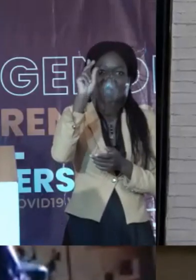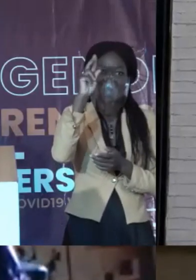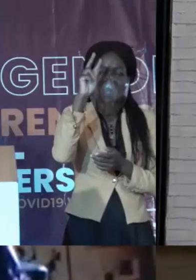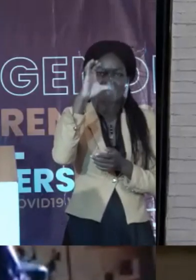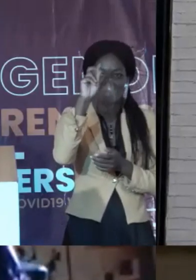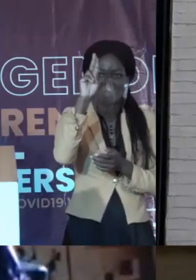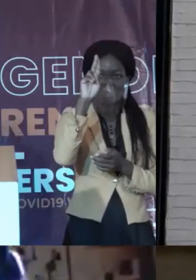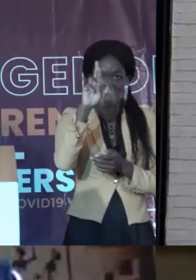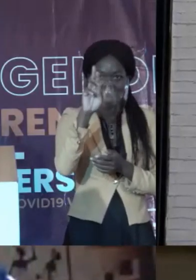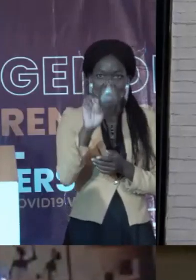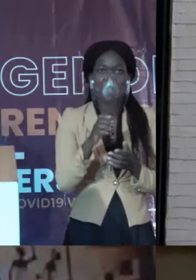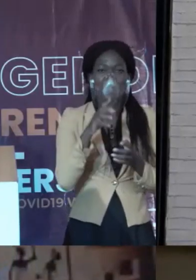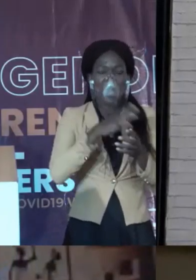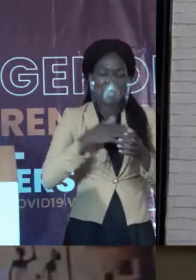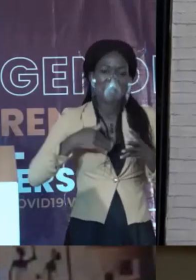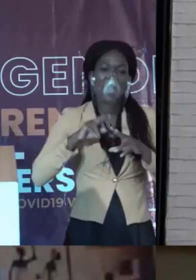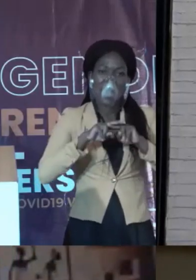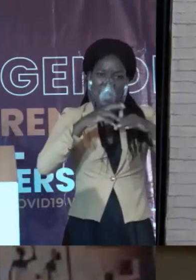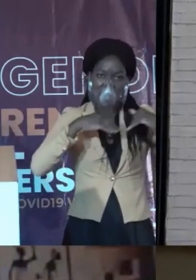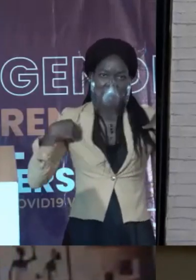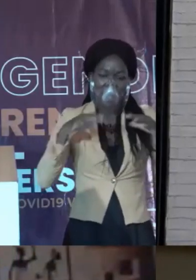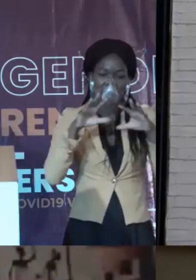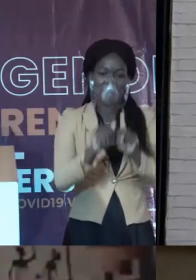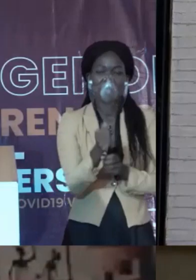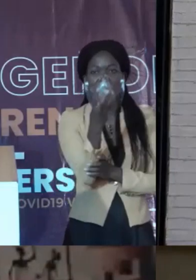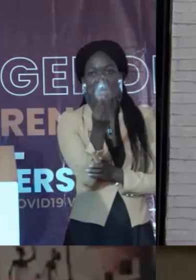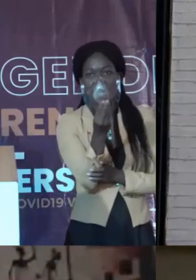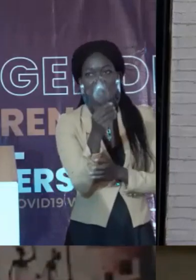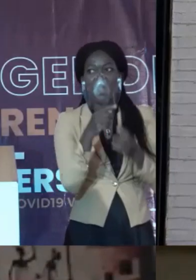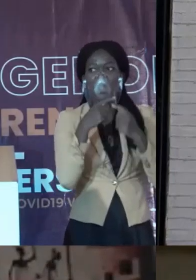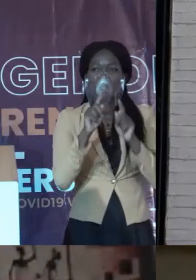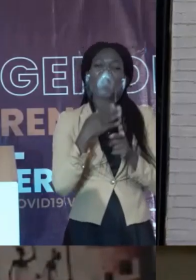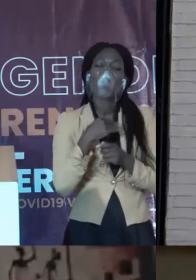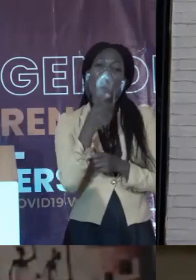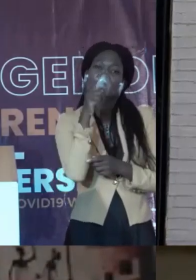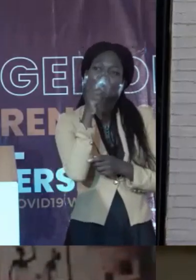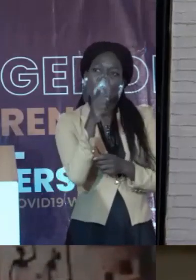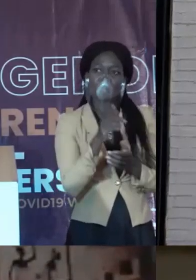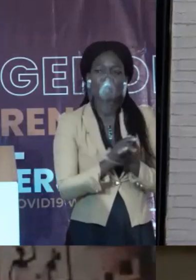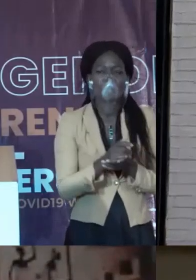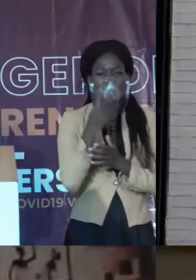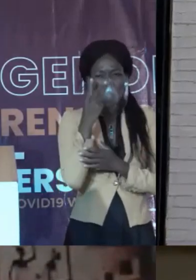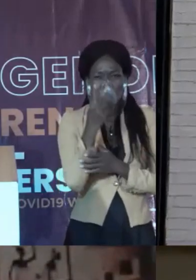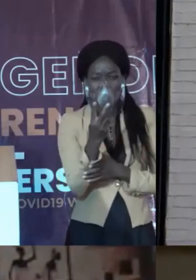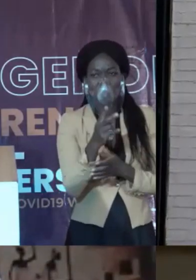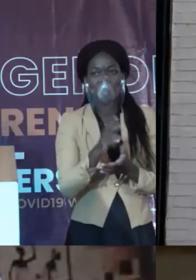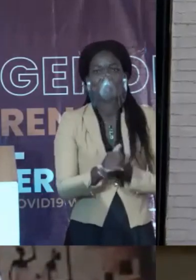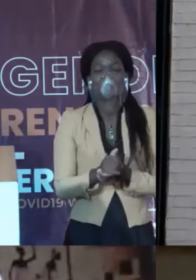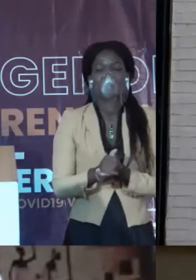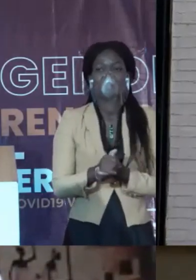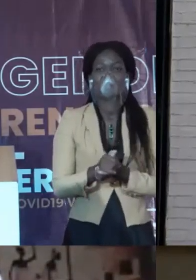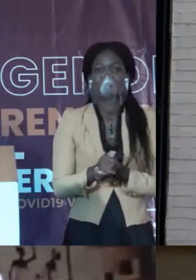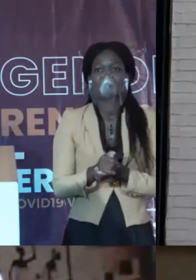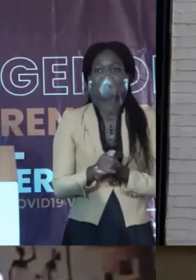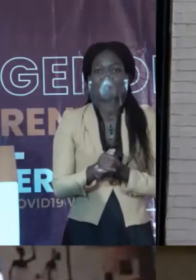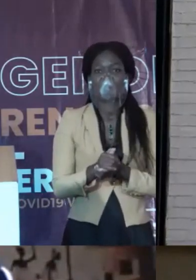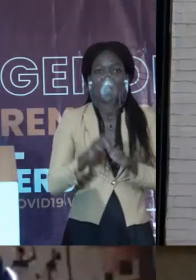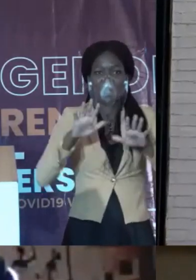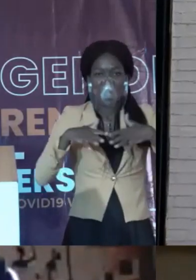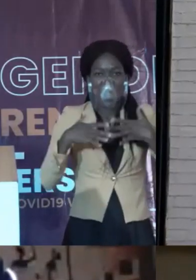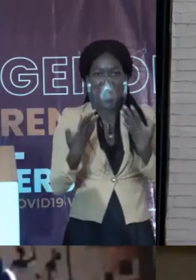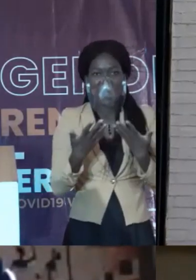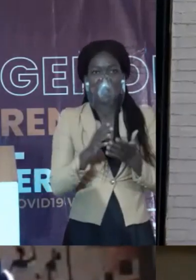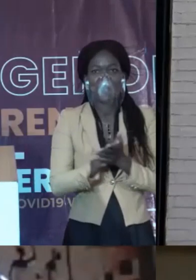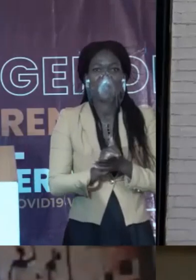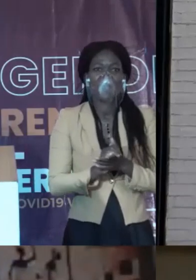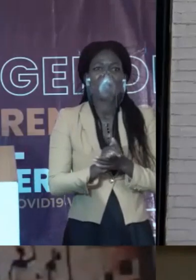financial facilities that are available. I also wanted you to look at how such kind